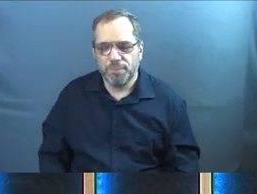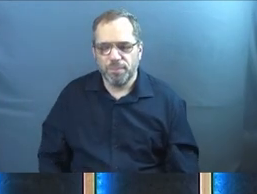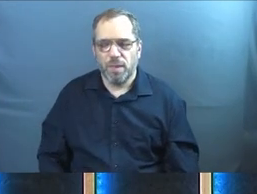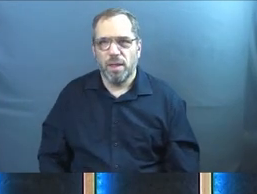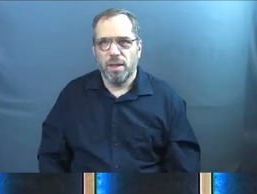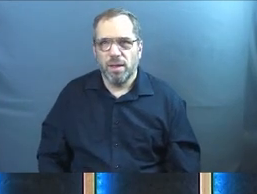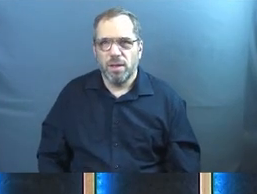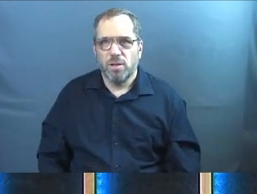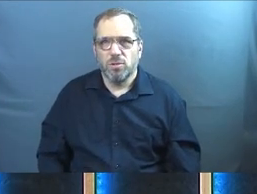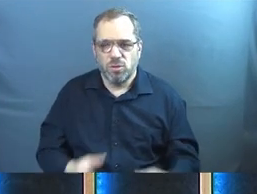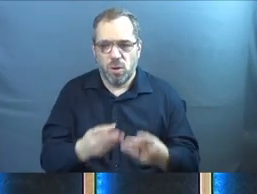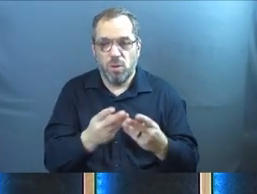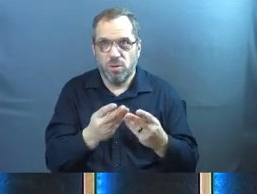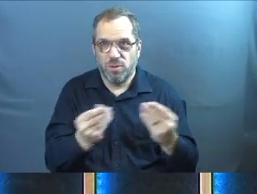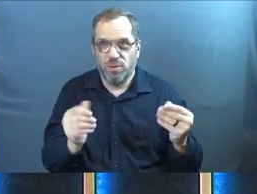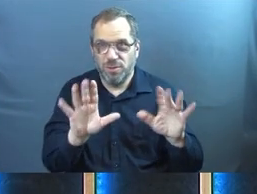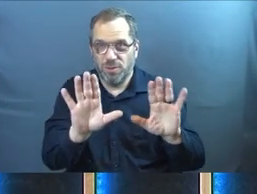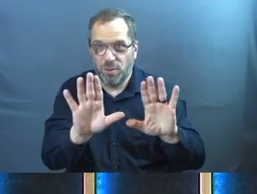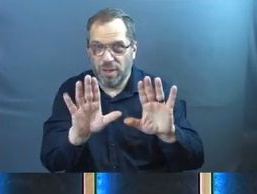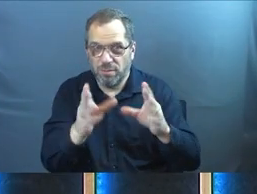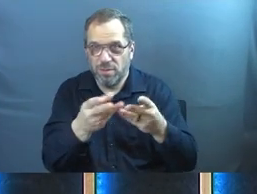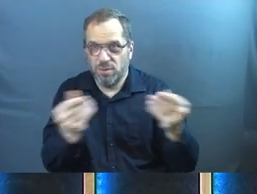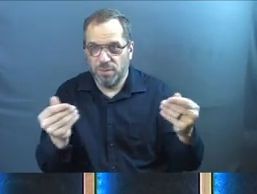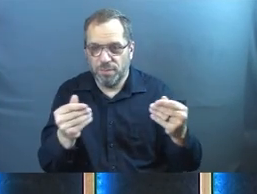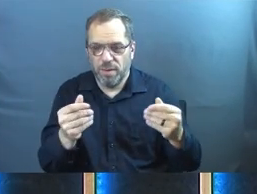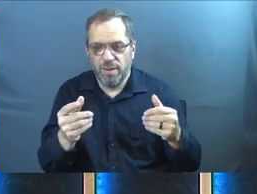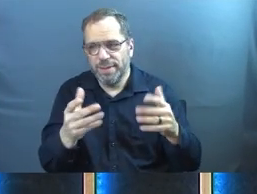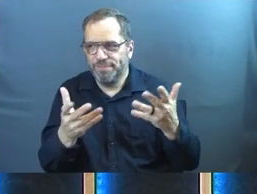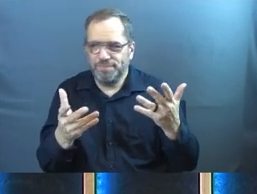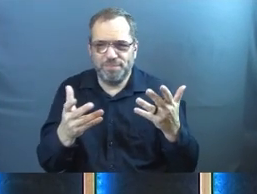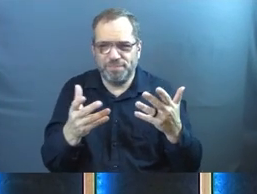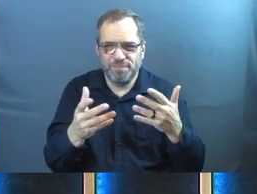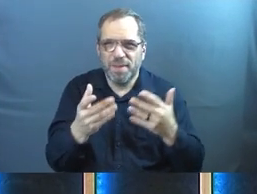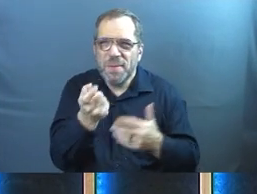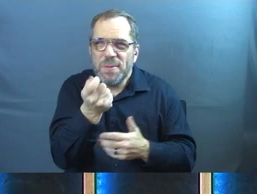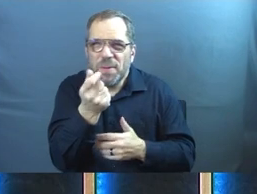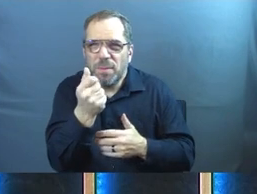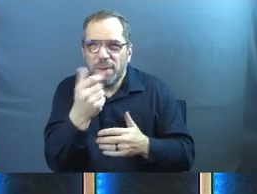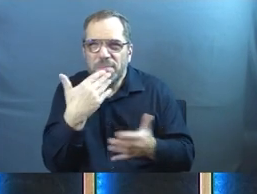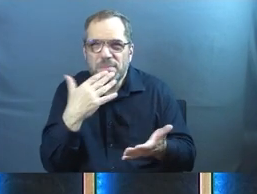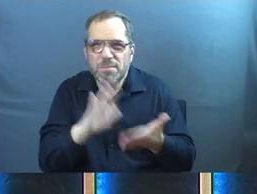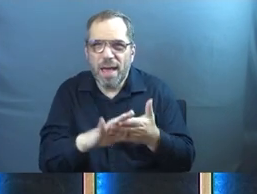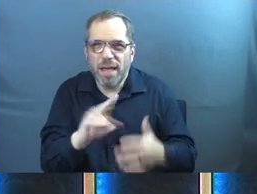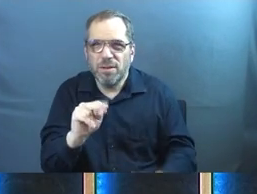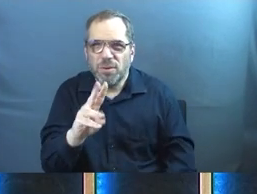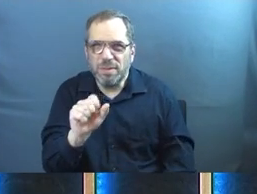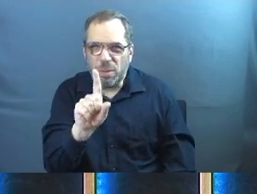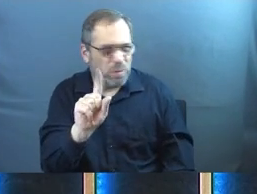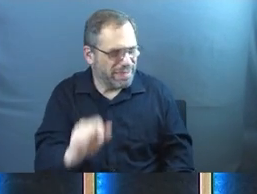So hold on to that. Solutions are coming. First, just a tiny bit more bad news.